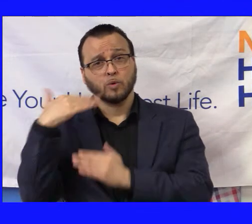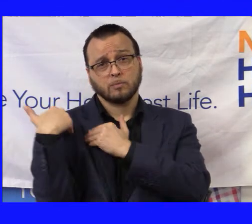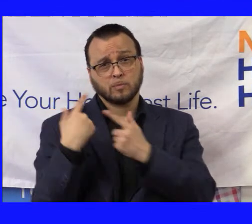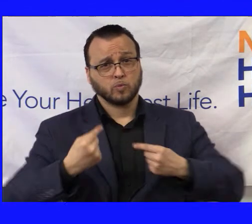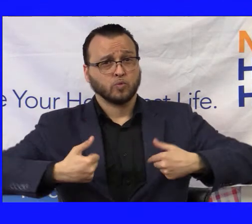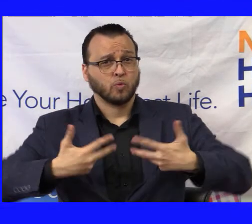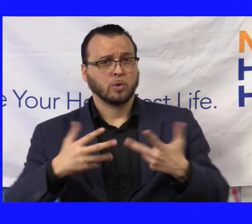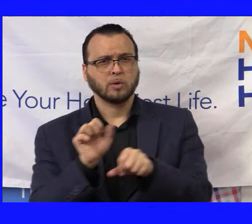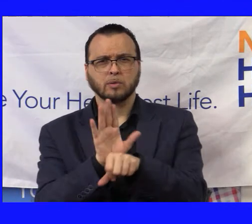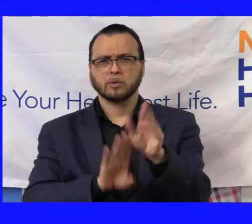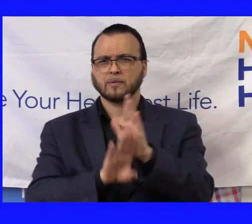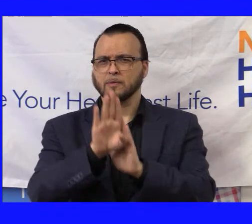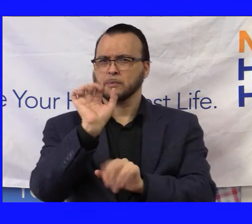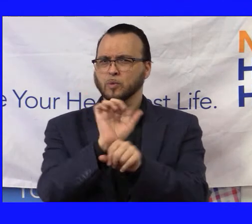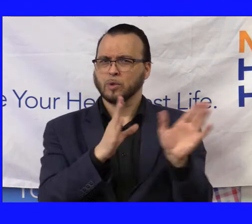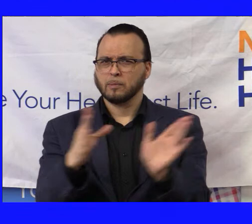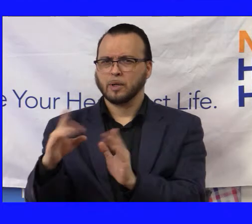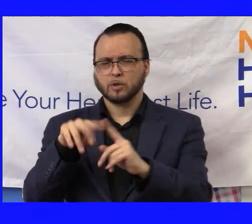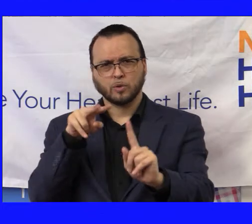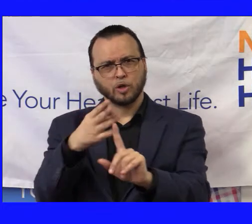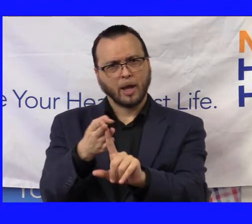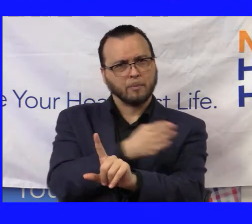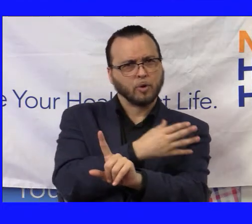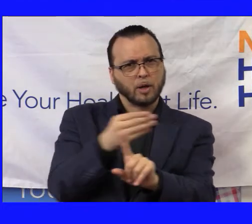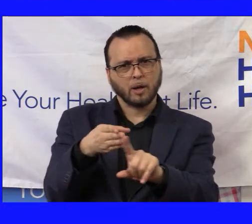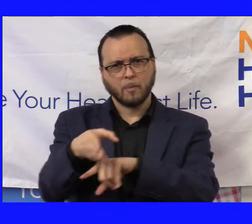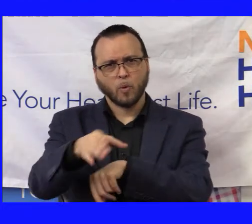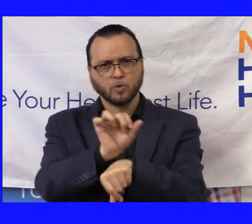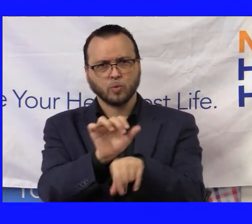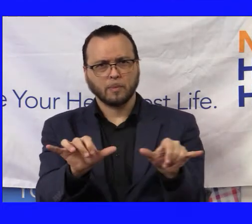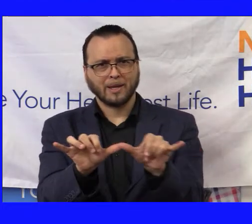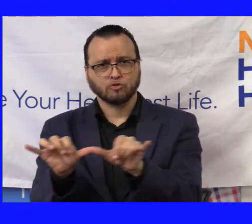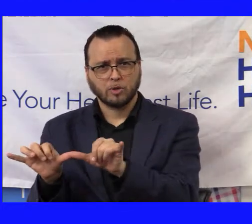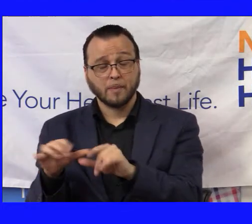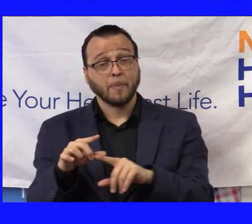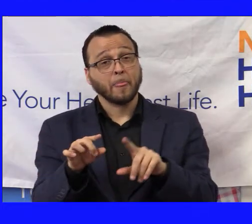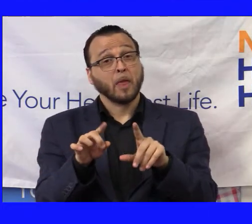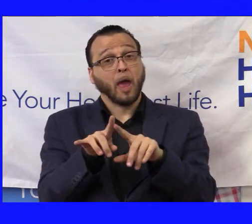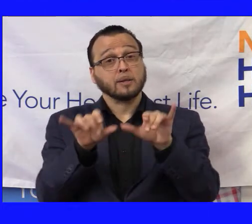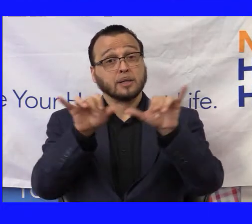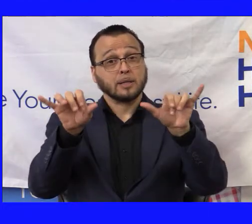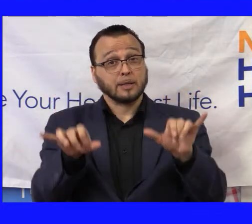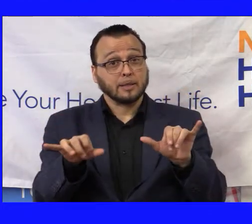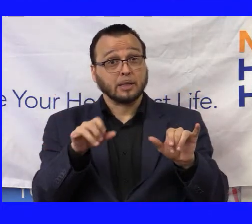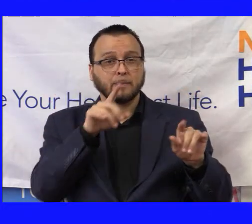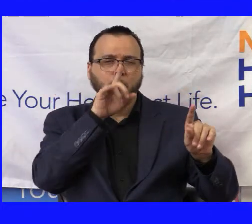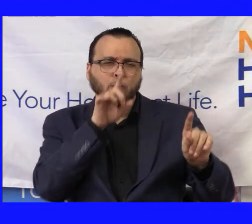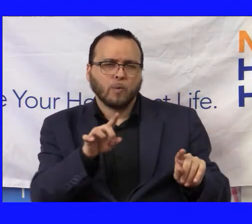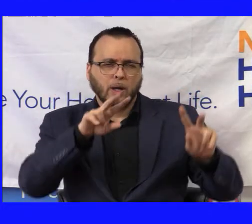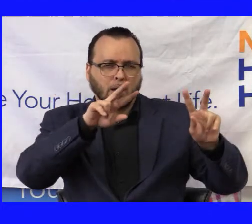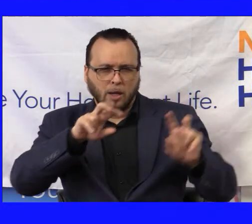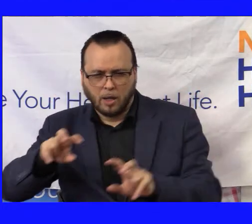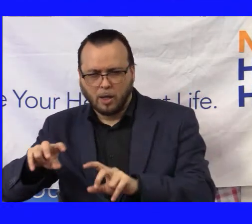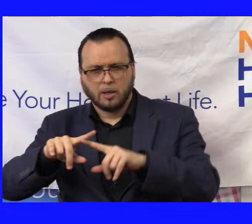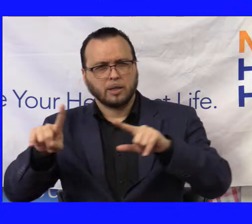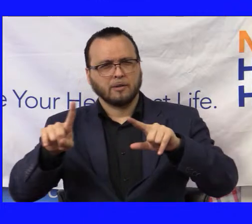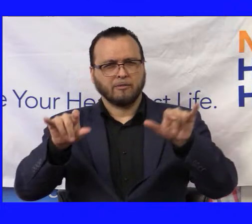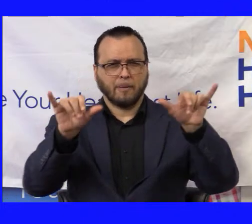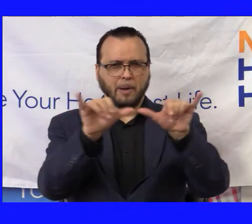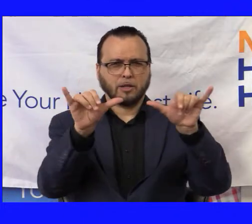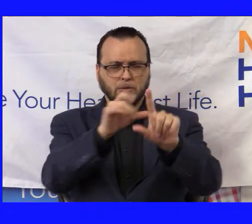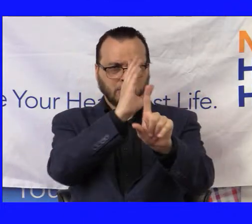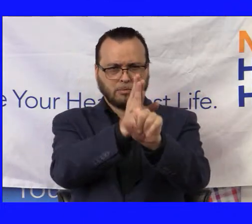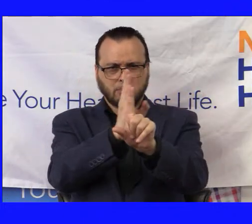work plan, to look at pre and post metrics, and as we've talked about as a system, really also assessing milestones within each work